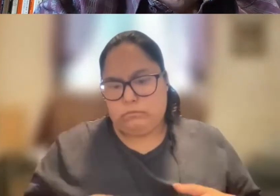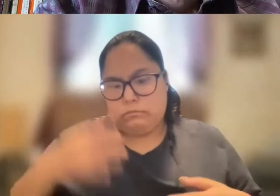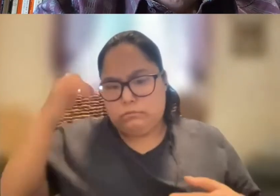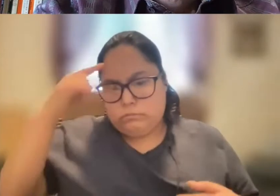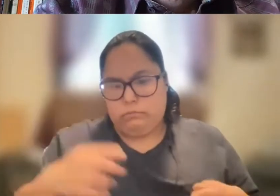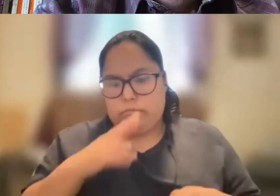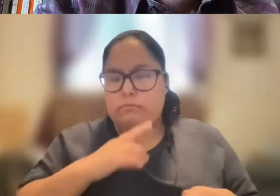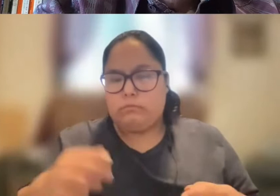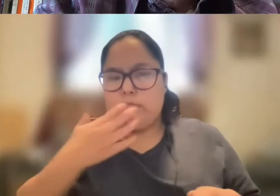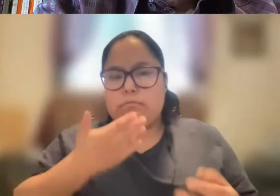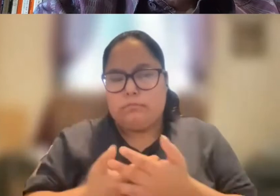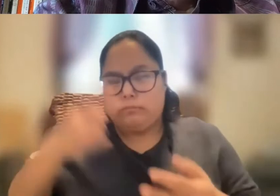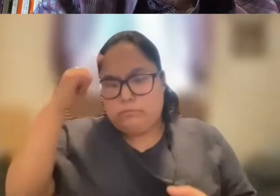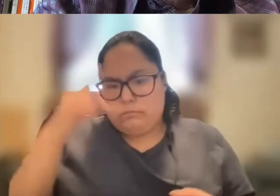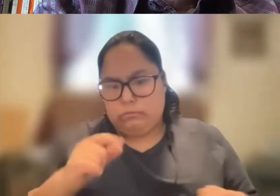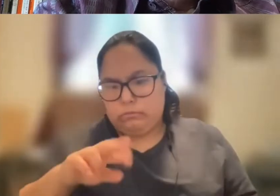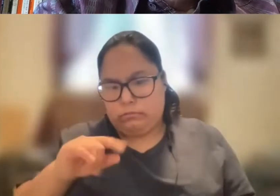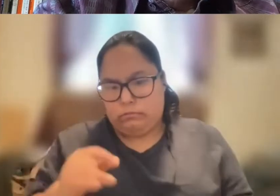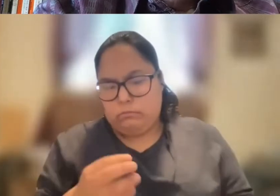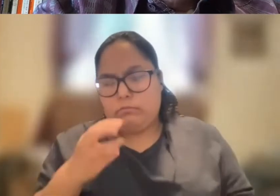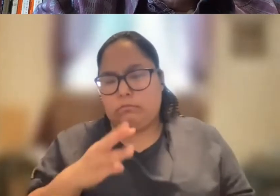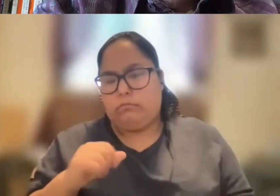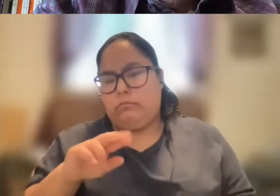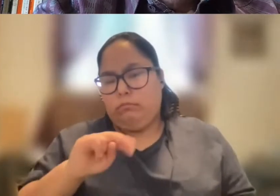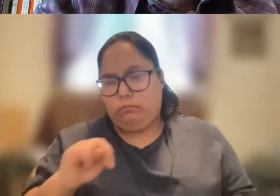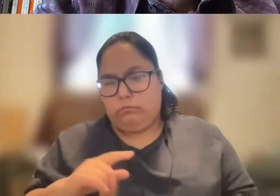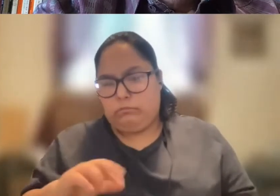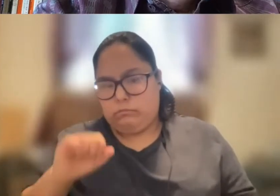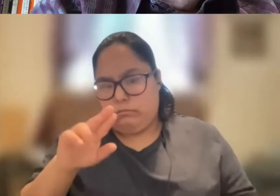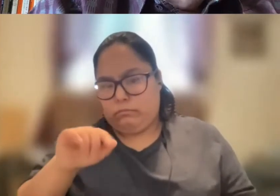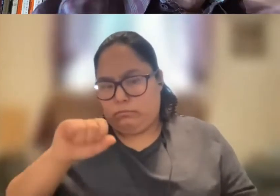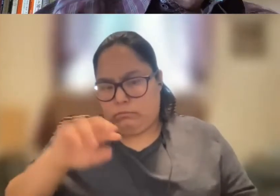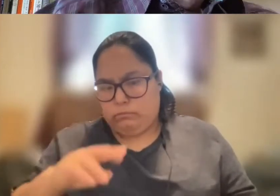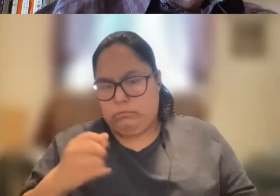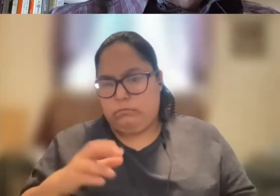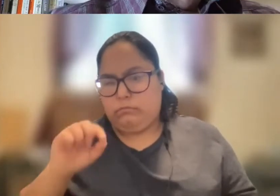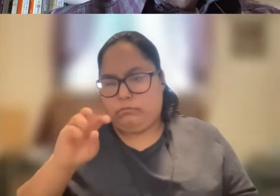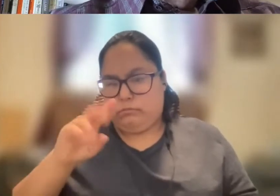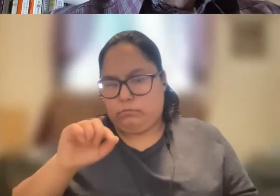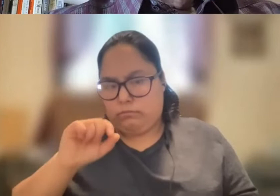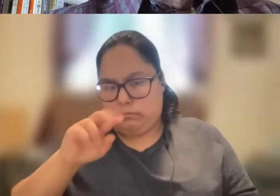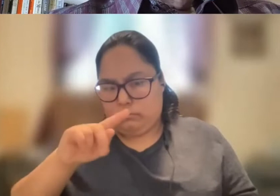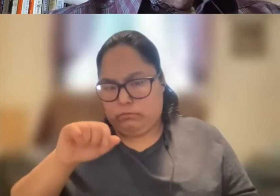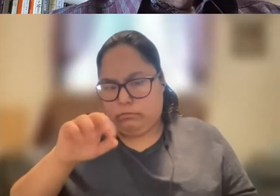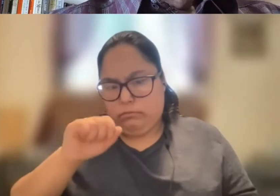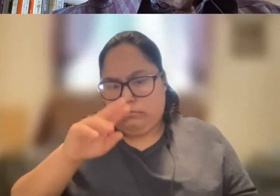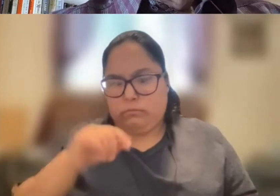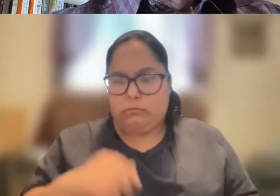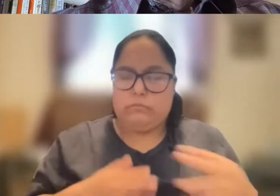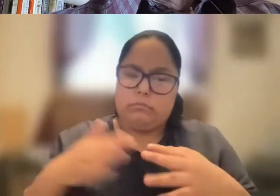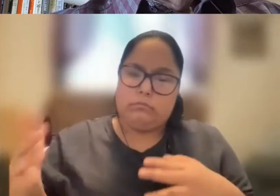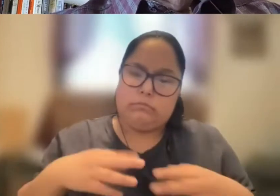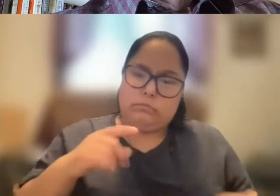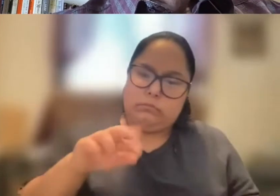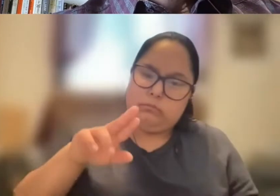the veterans, the trans women who are veterans from the United States who have moved up north, especially during the